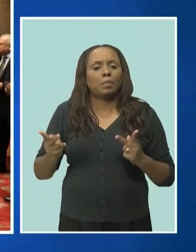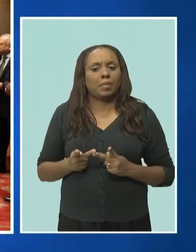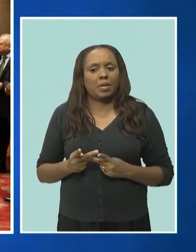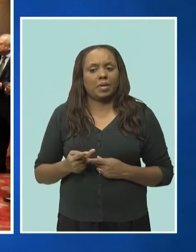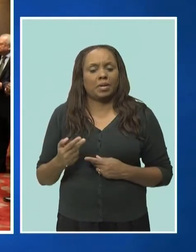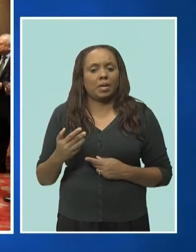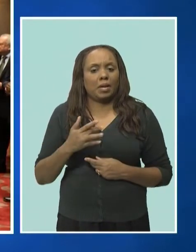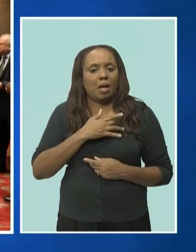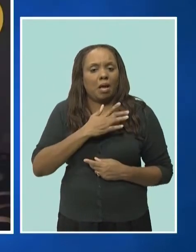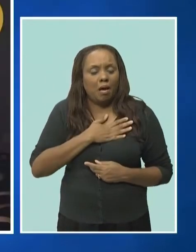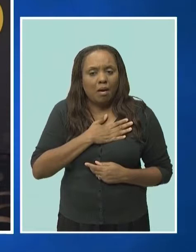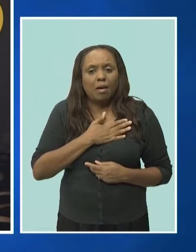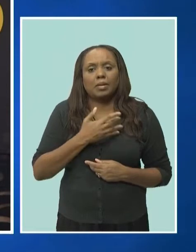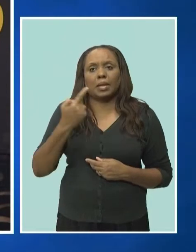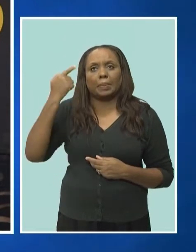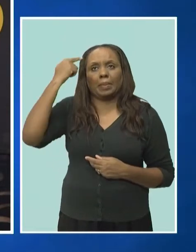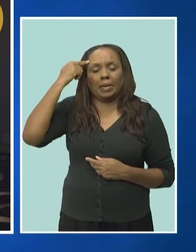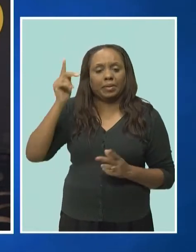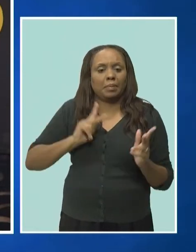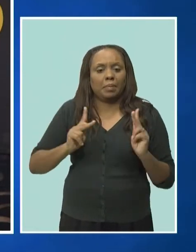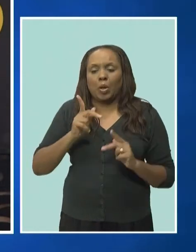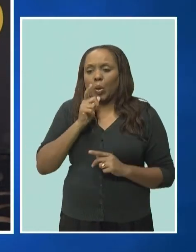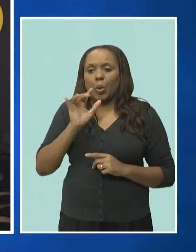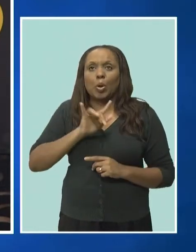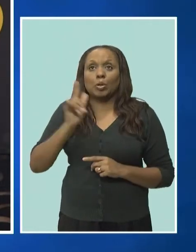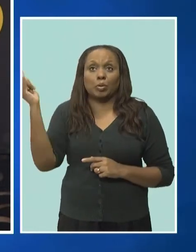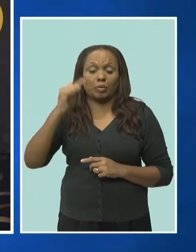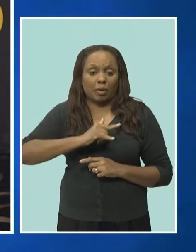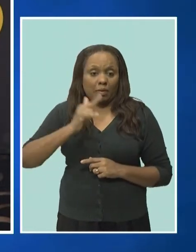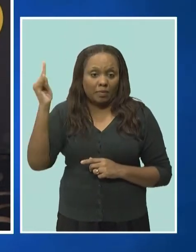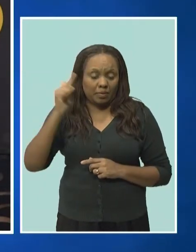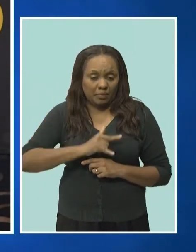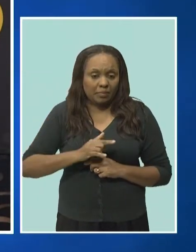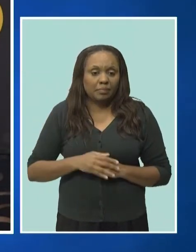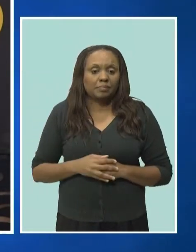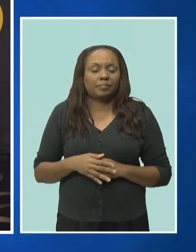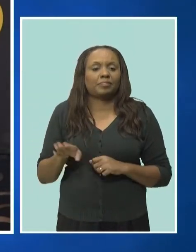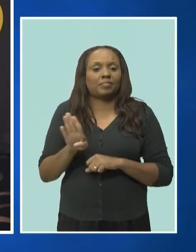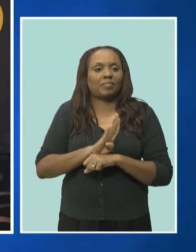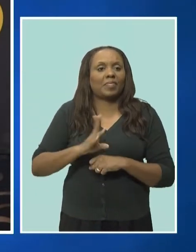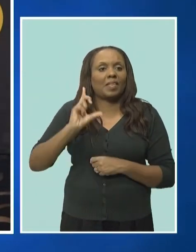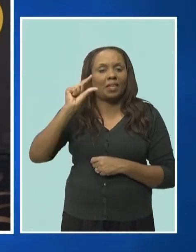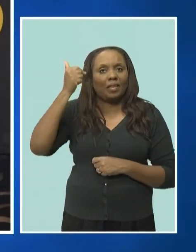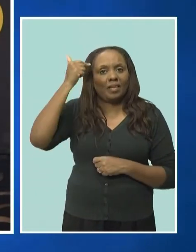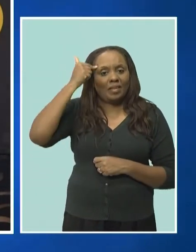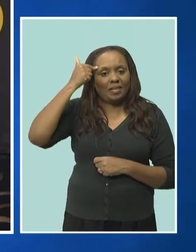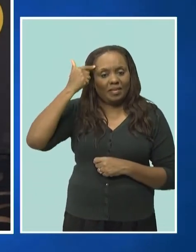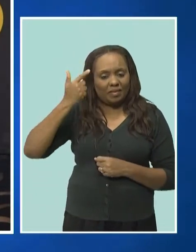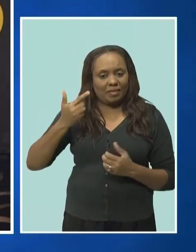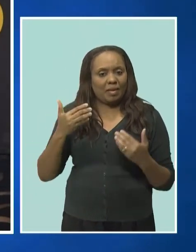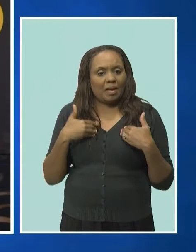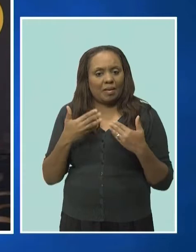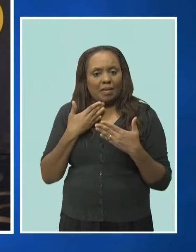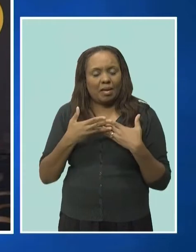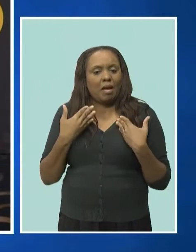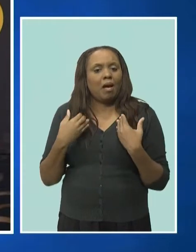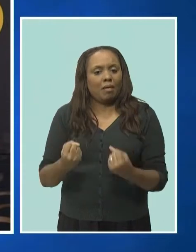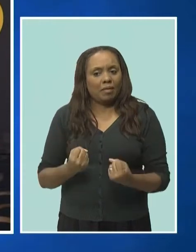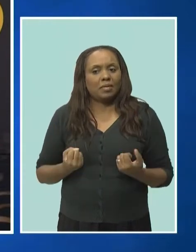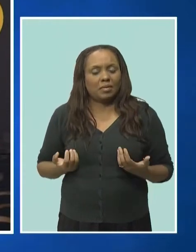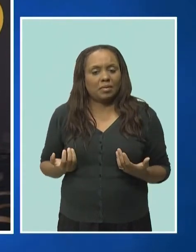and minds of would-be travelers. The government of Barbados is grateful for your continued confidence in this